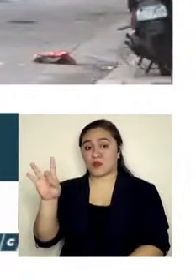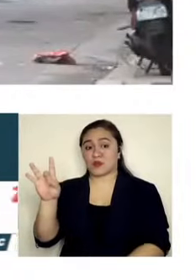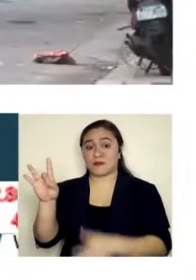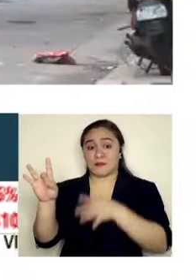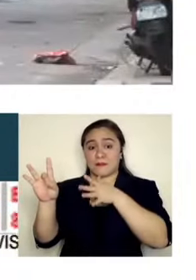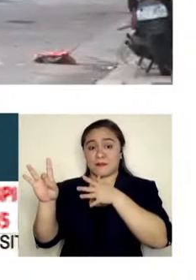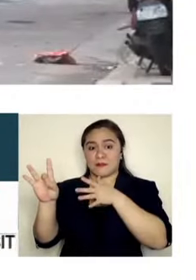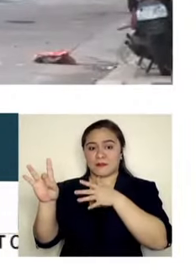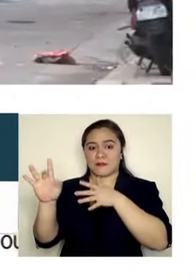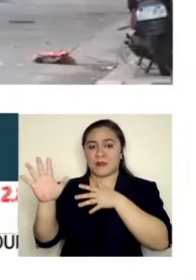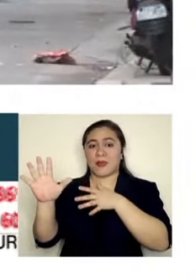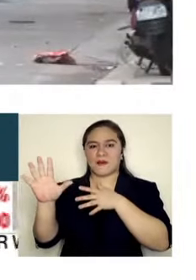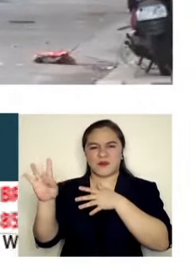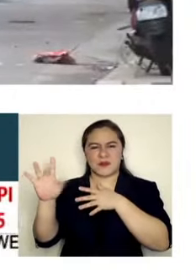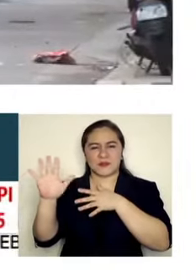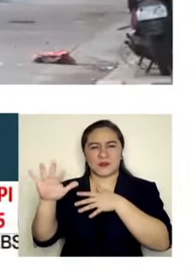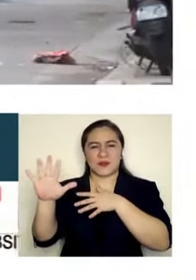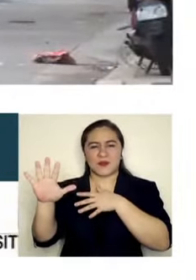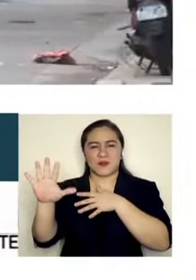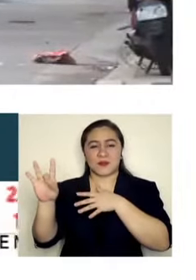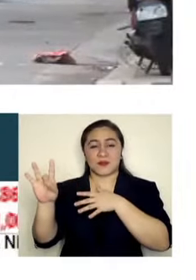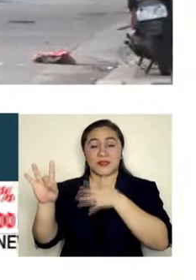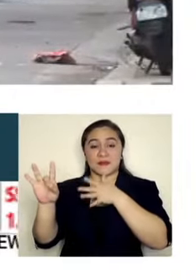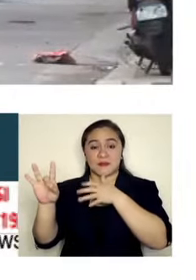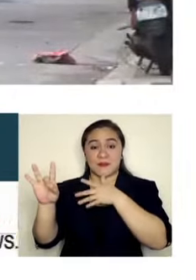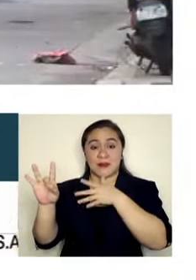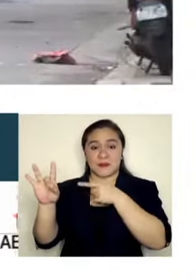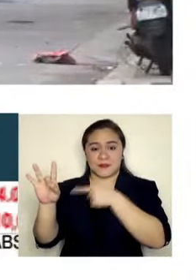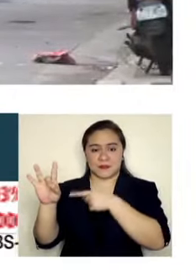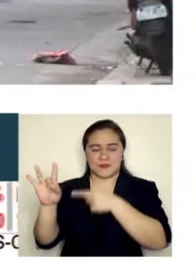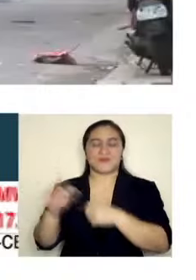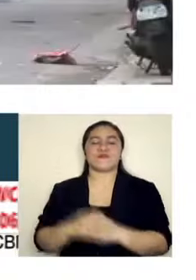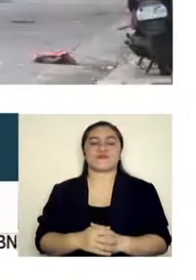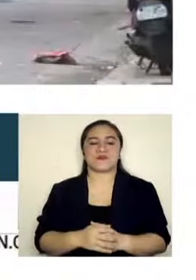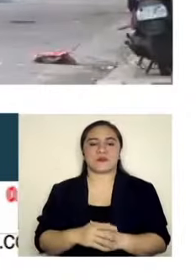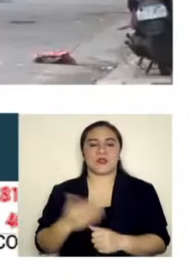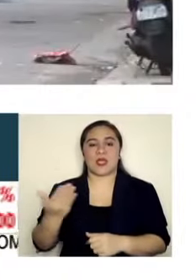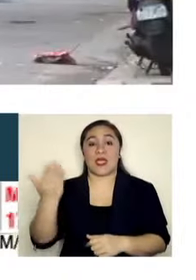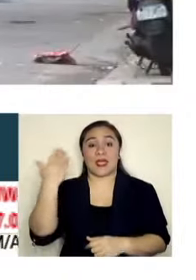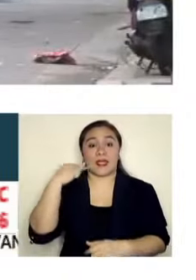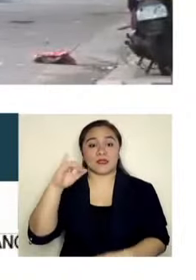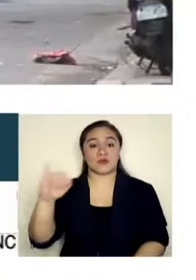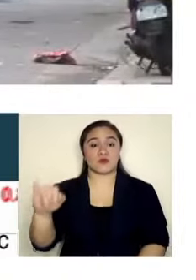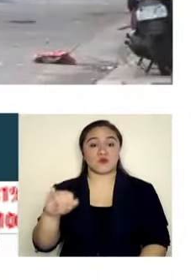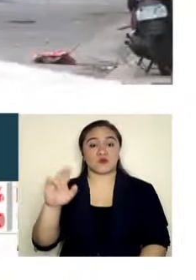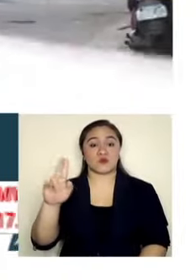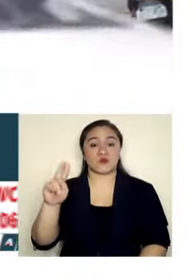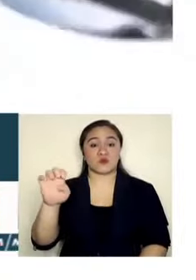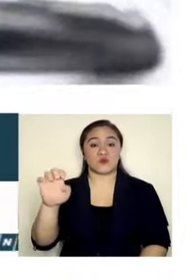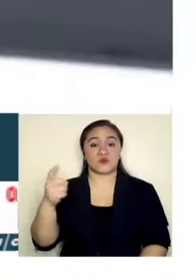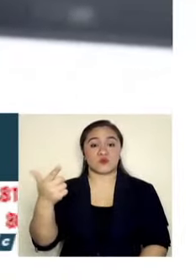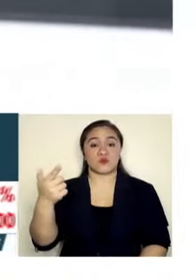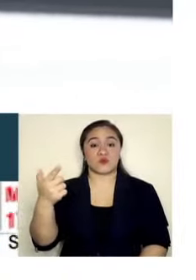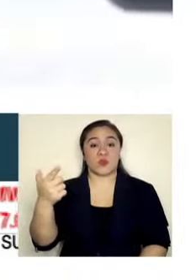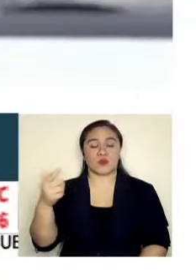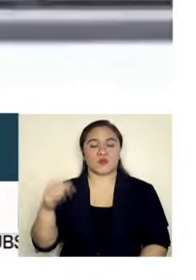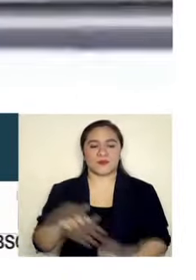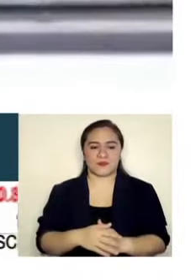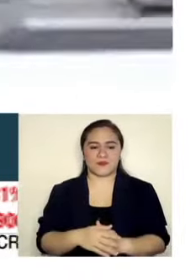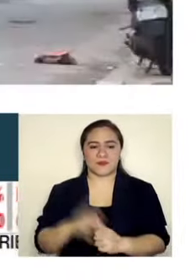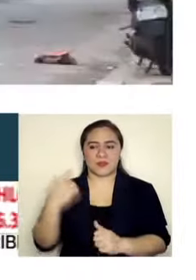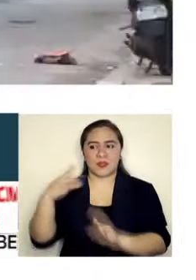58 years old na female, diagnosed June 21, I think. So earlier yun, with symptoms